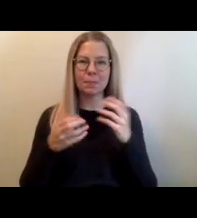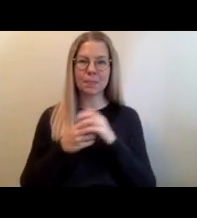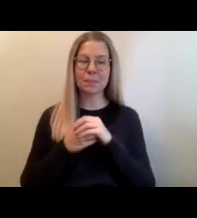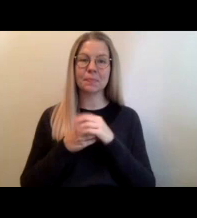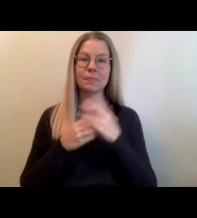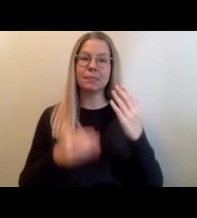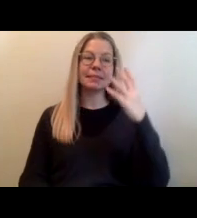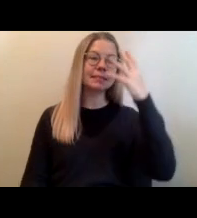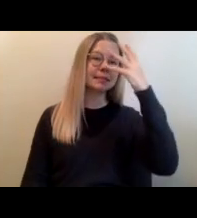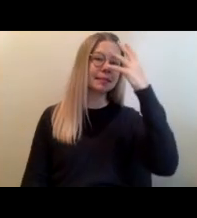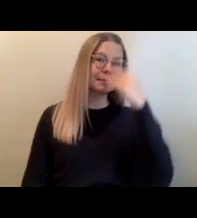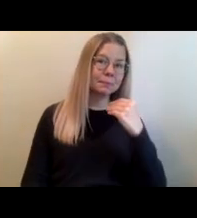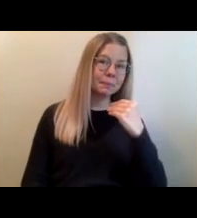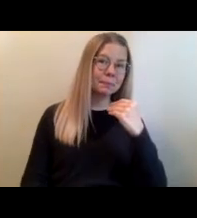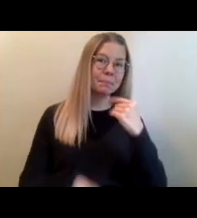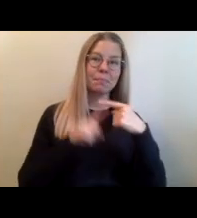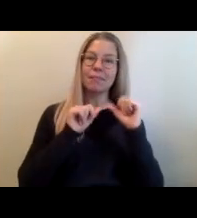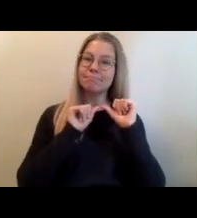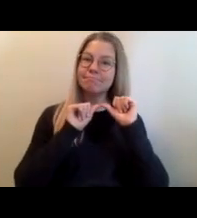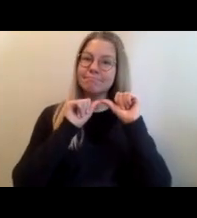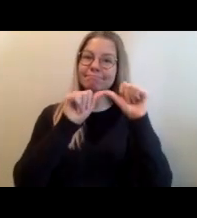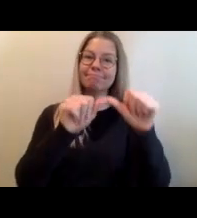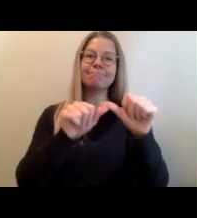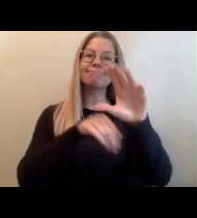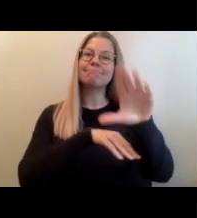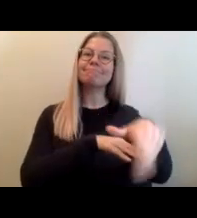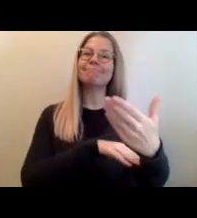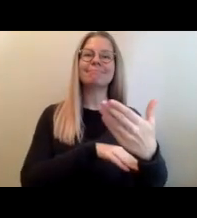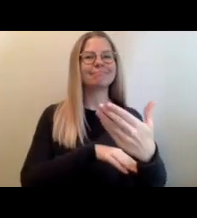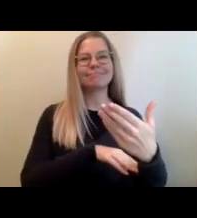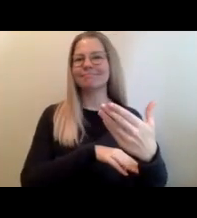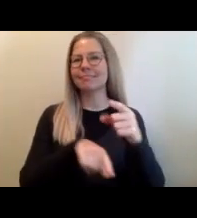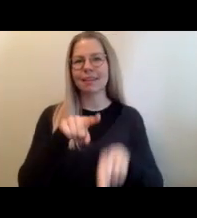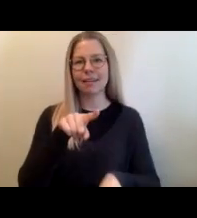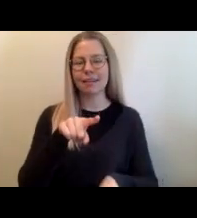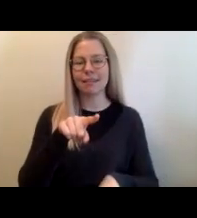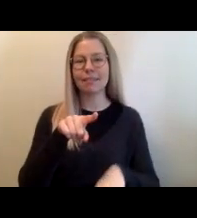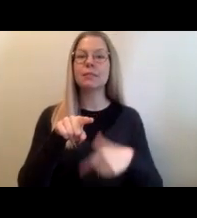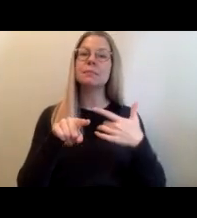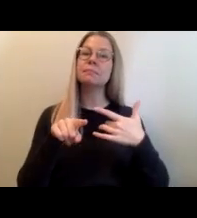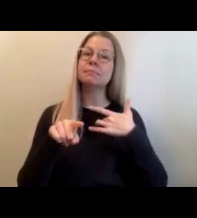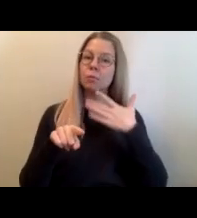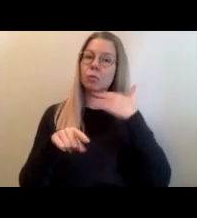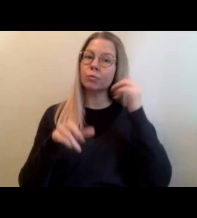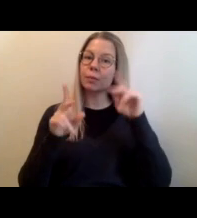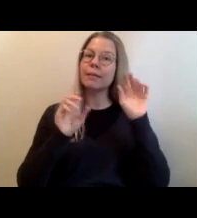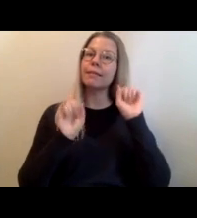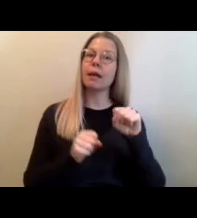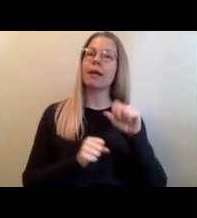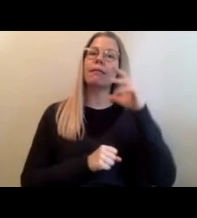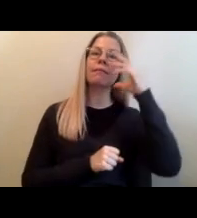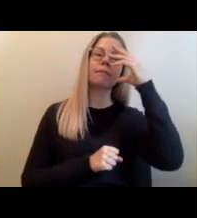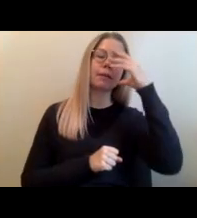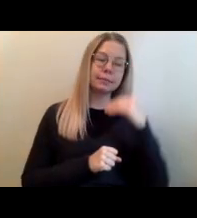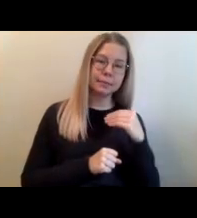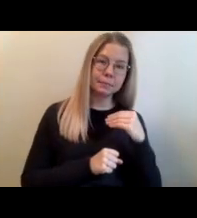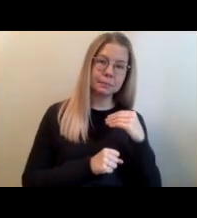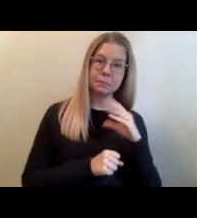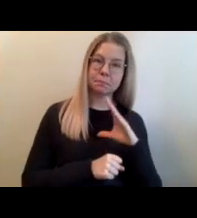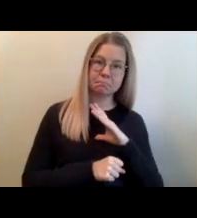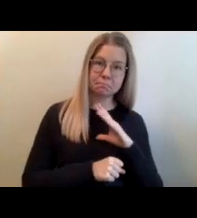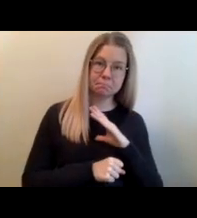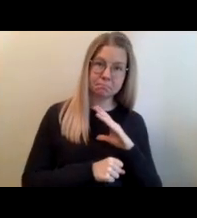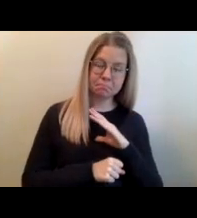sleep throughout the night. Generally speaking, they're able to fall asleep, but the difficulty they have is that they